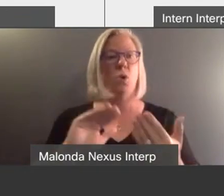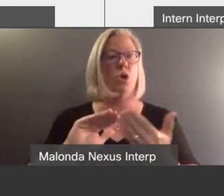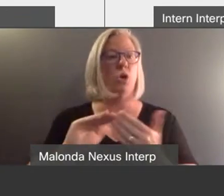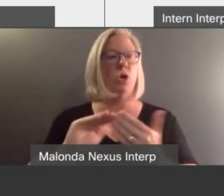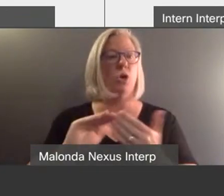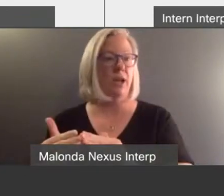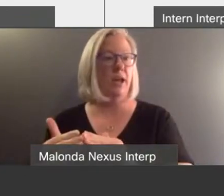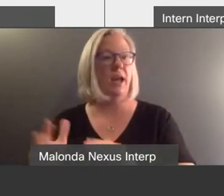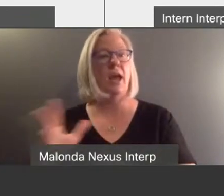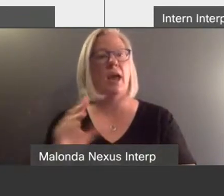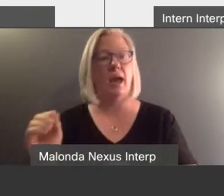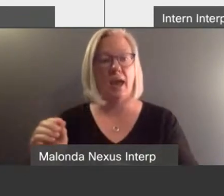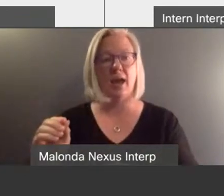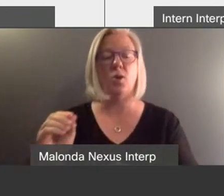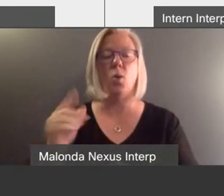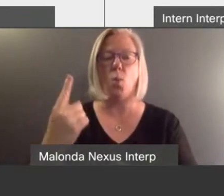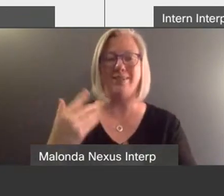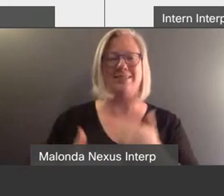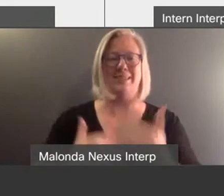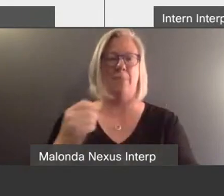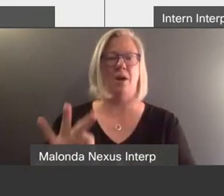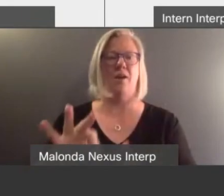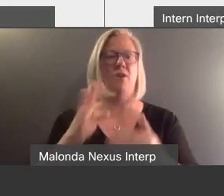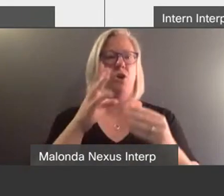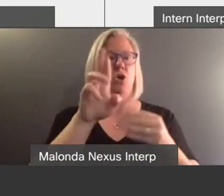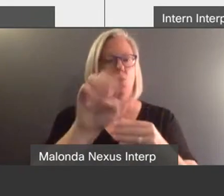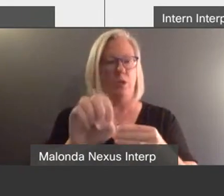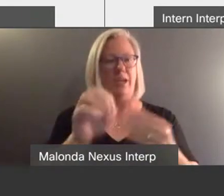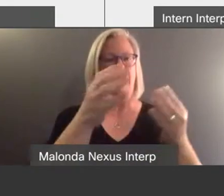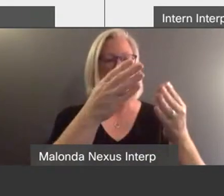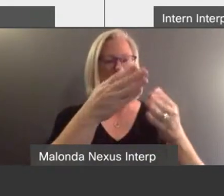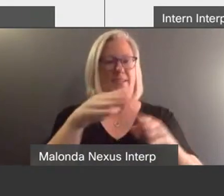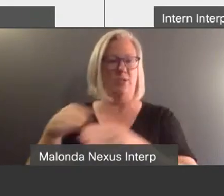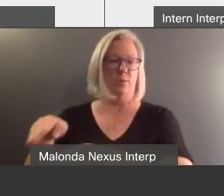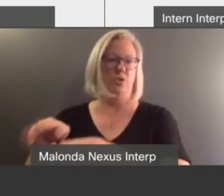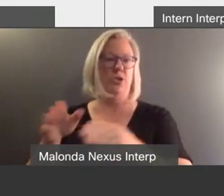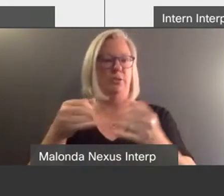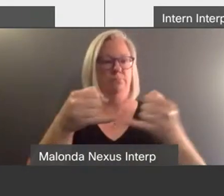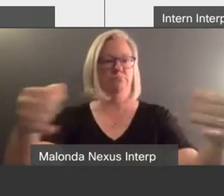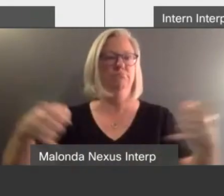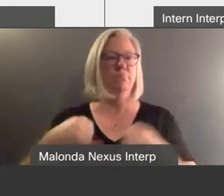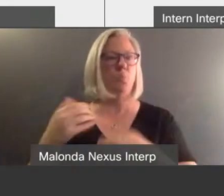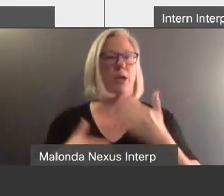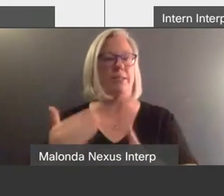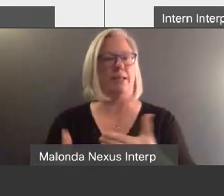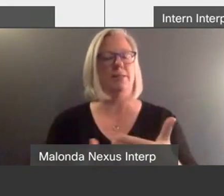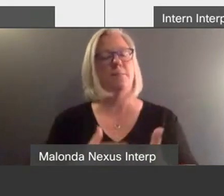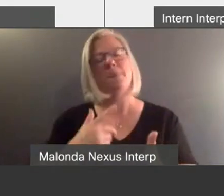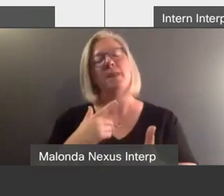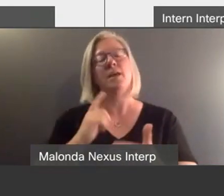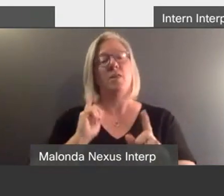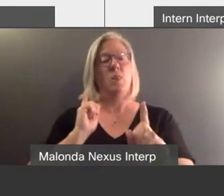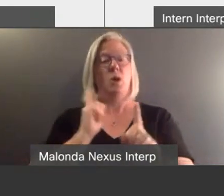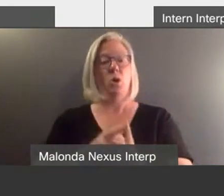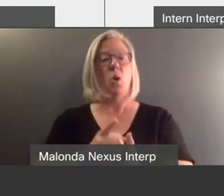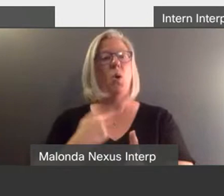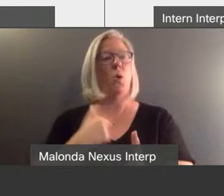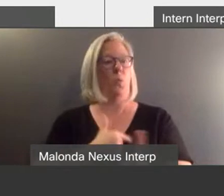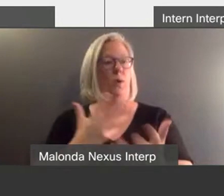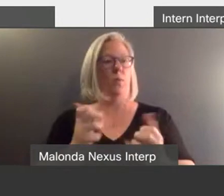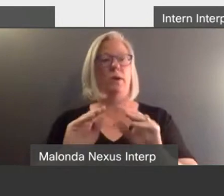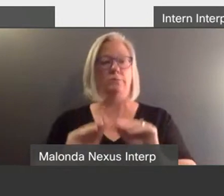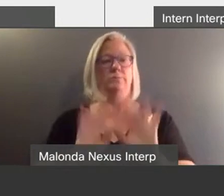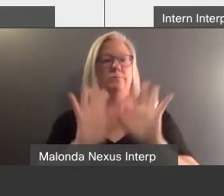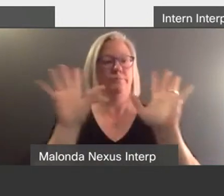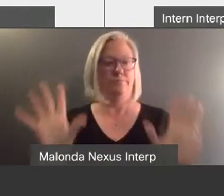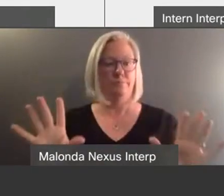just one step in the overall redistricting process. Our goal at the end of this is we're going through this, that we're exceptionally transparent